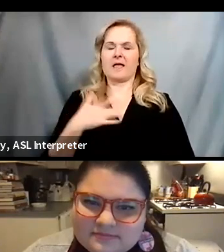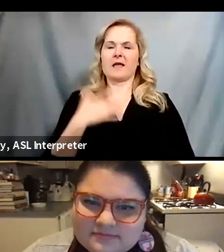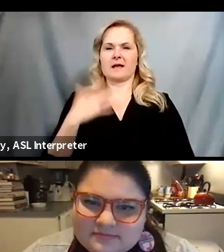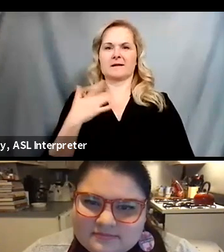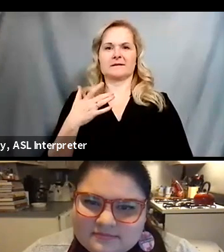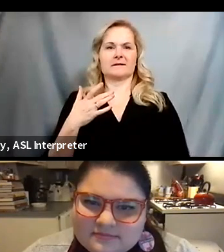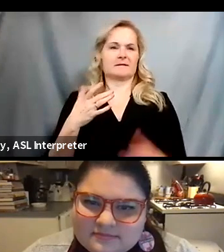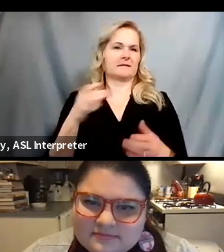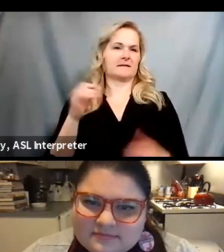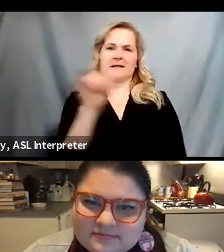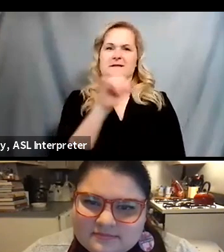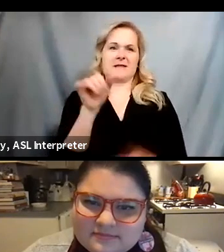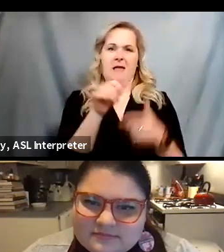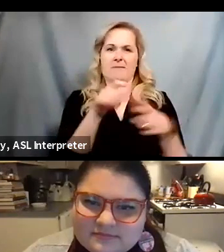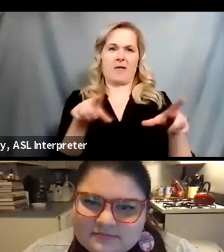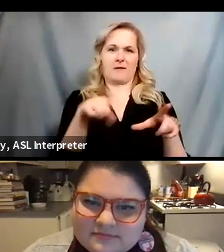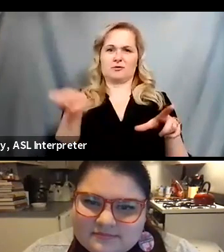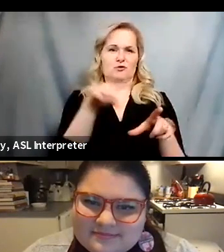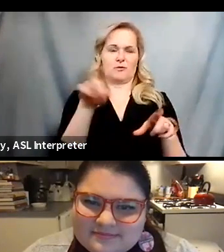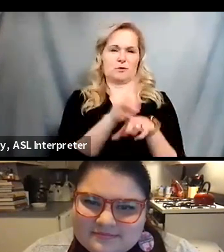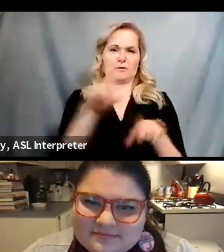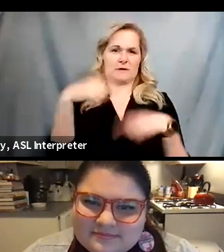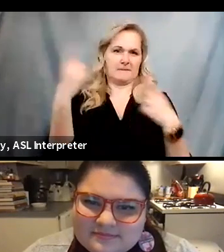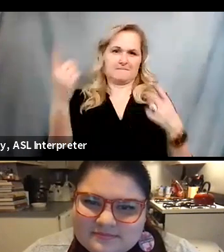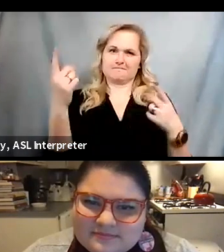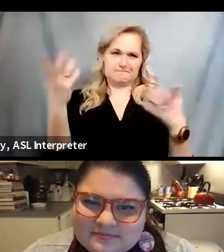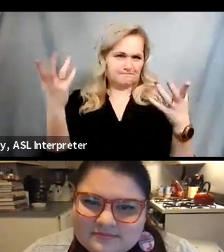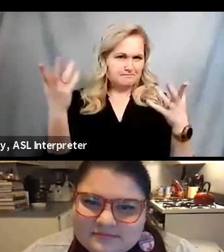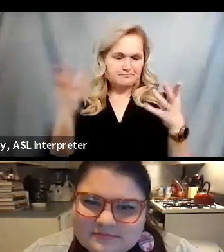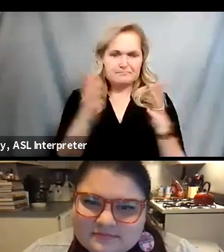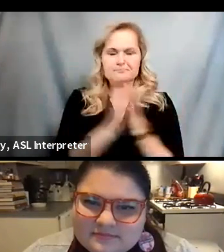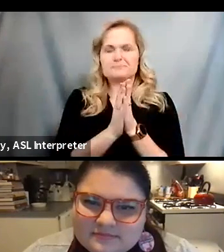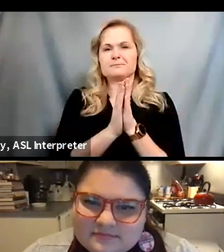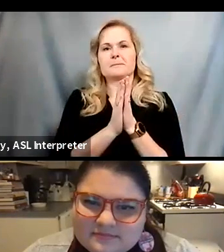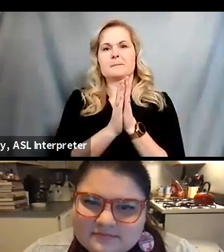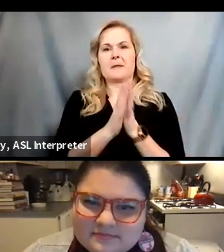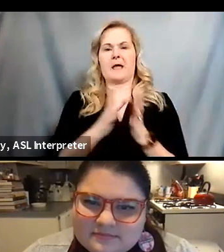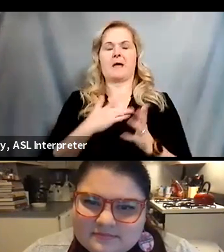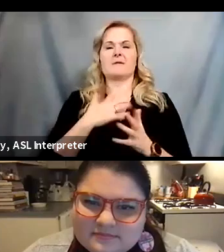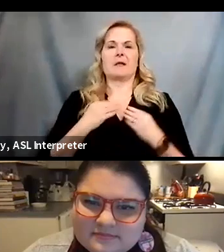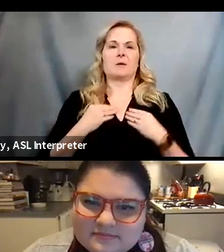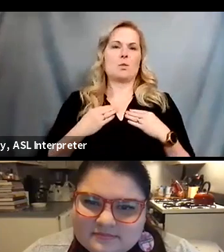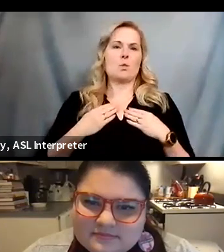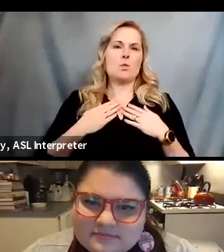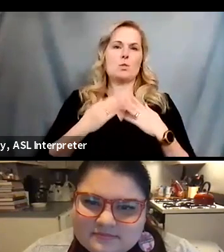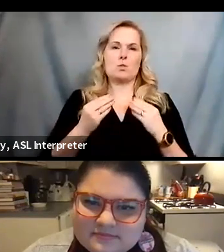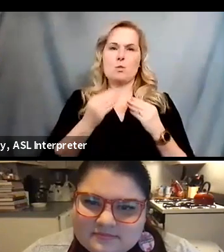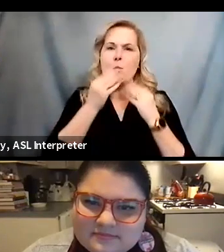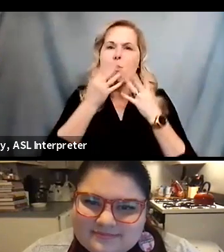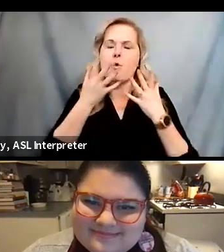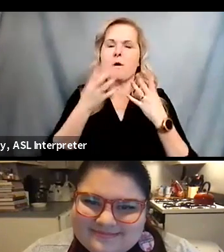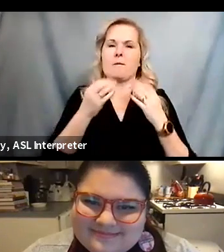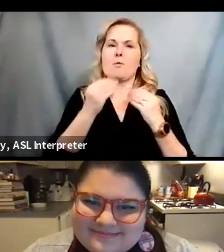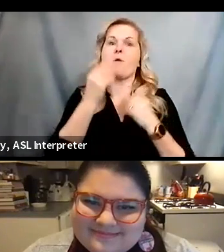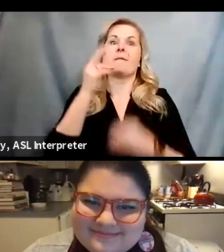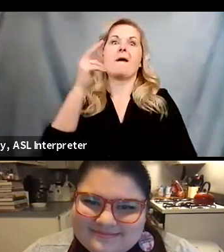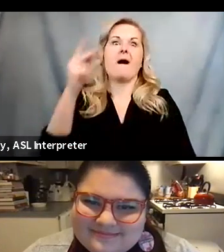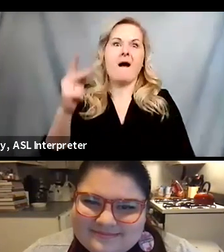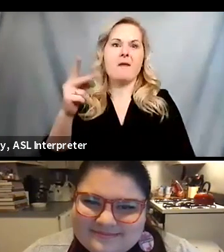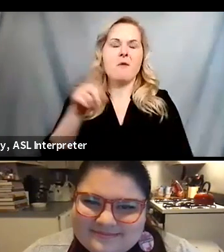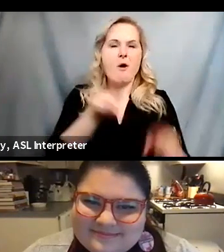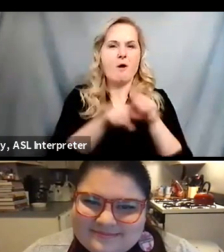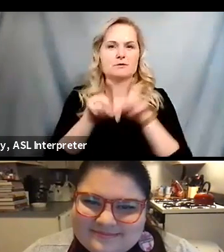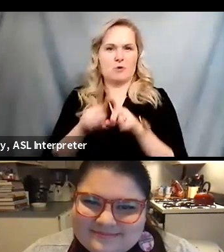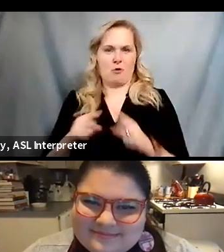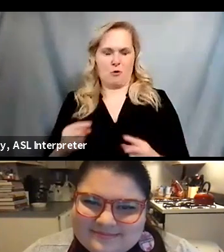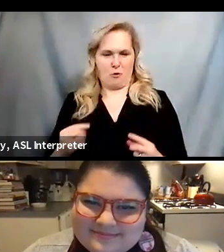same language that my colleagues have been repeating. So I'm feeling warm. I'm feeling warmed up, but warm also like